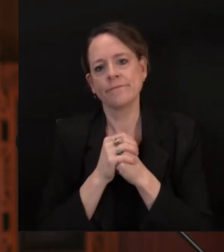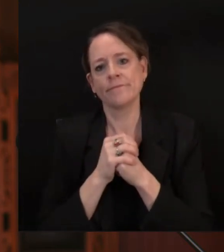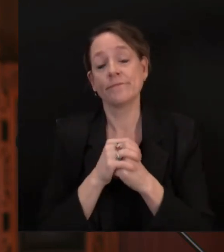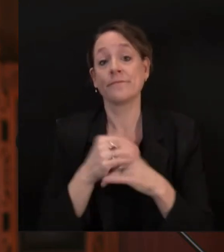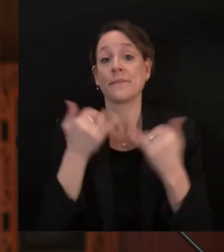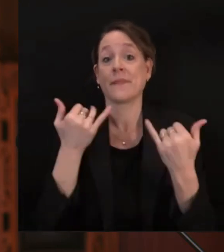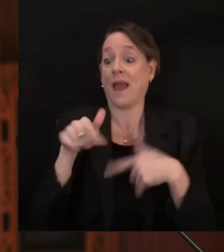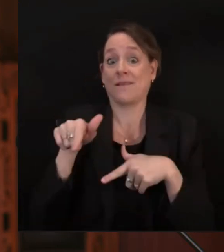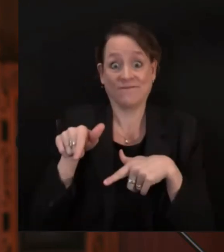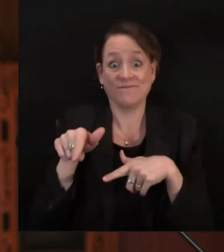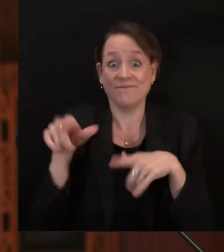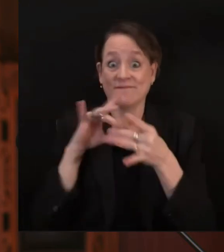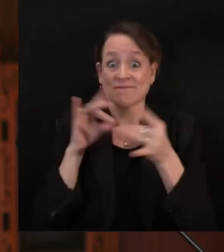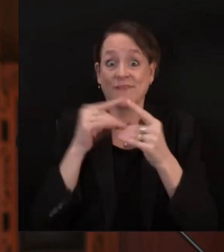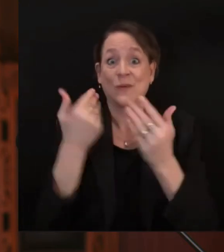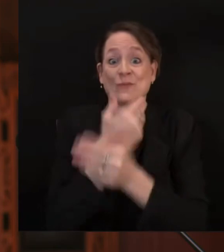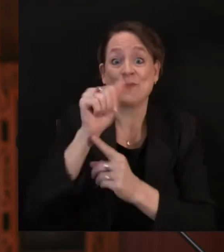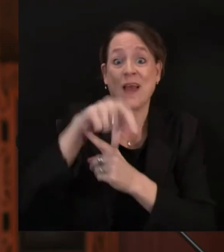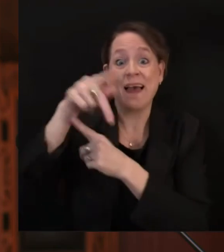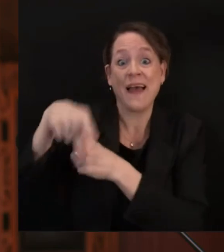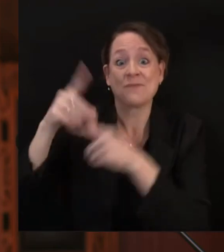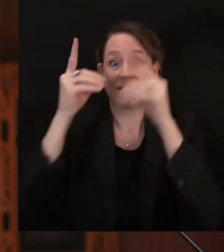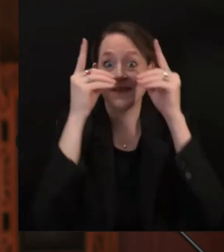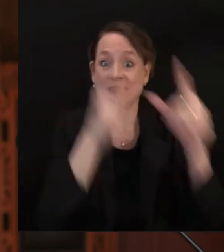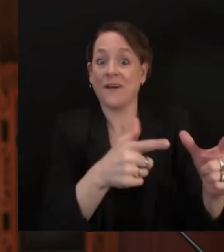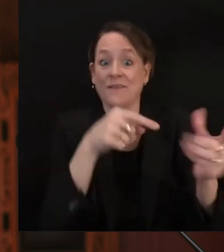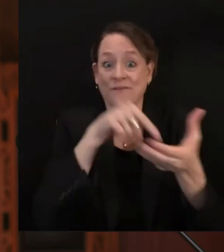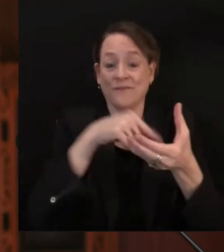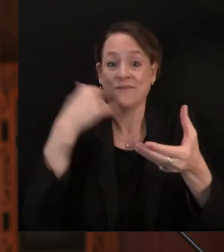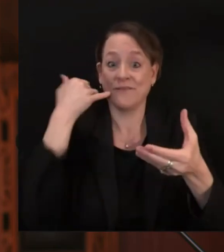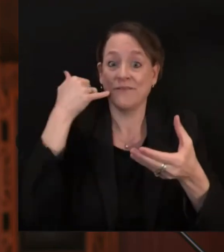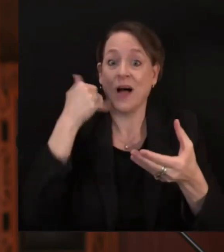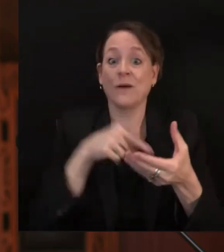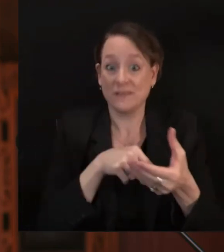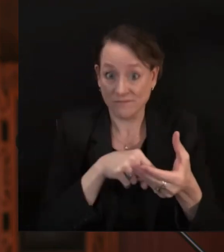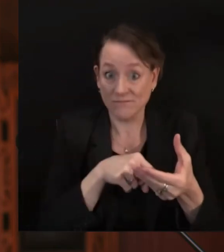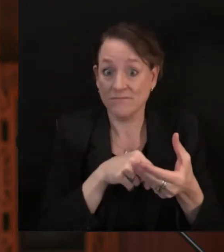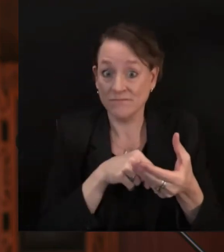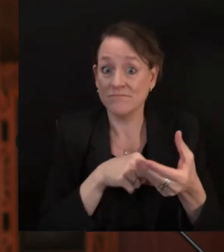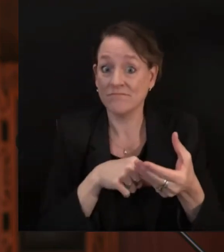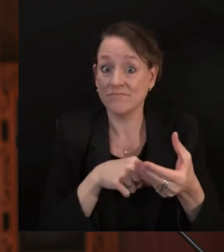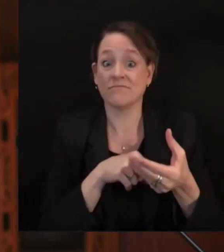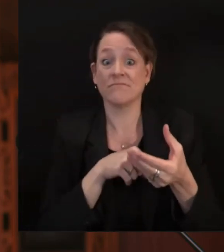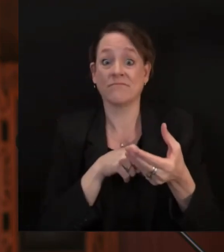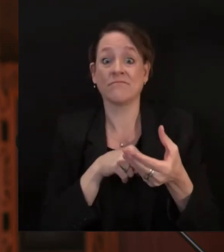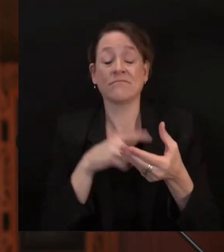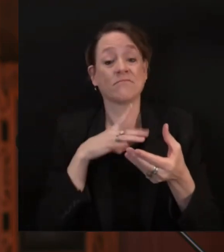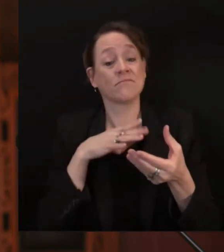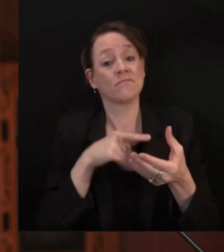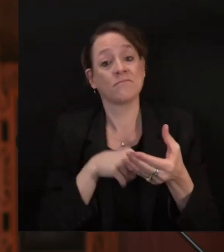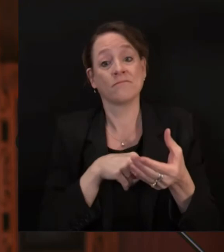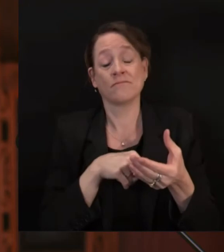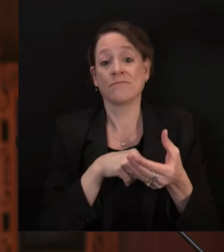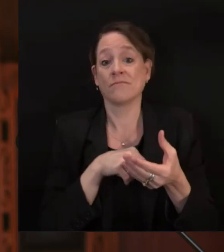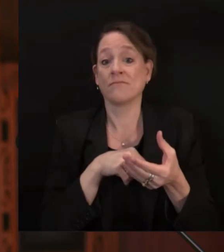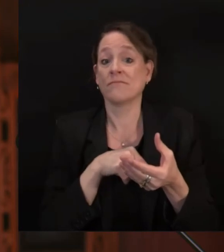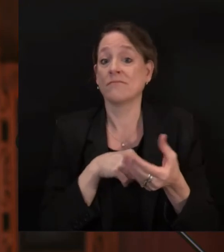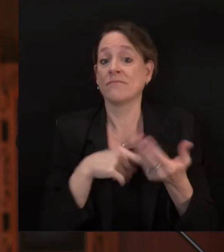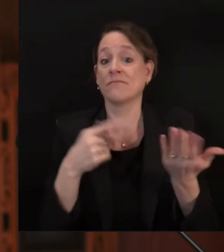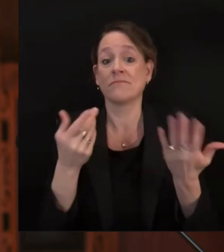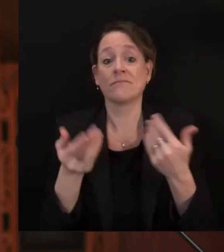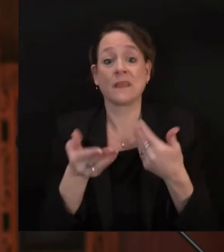receive notifications prompting you to do just that. So all you have to do is follow the steps to either download the app or